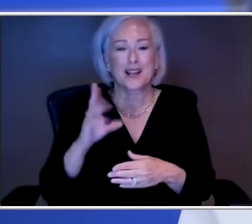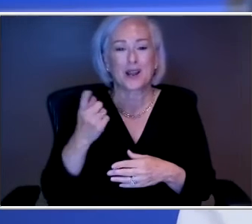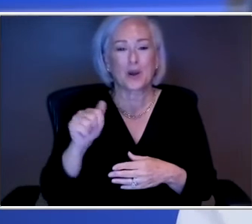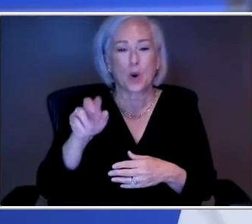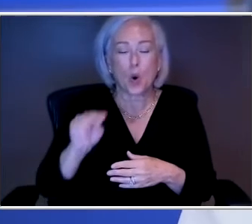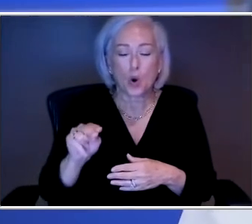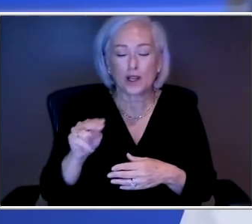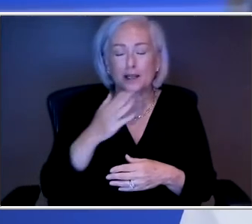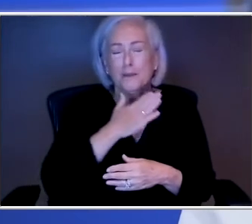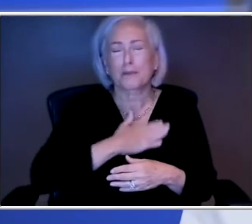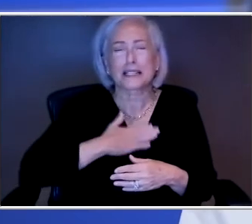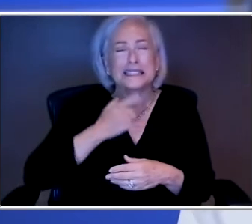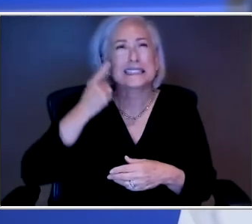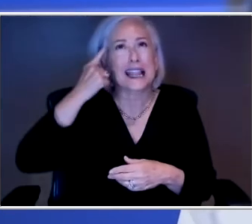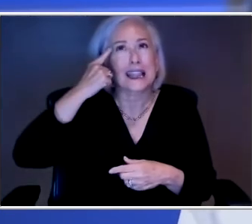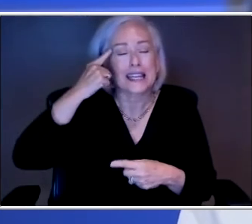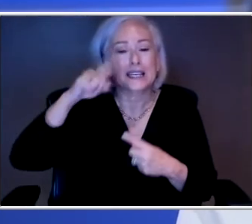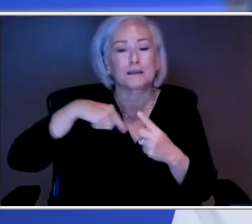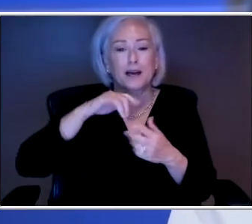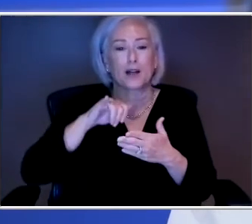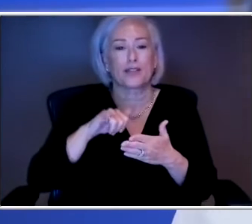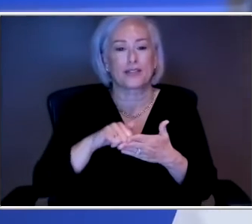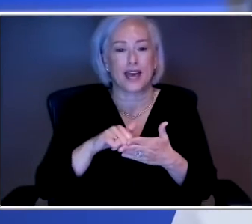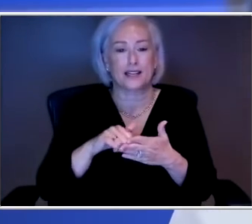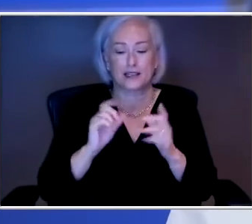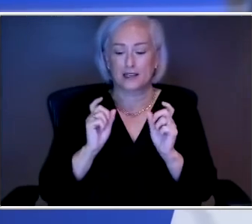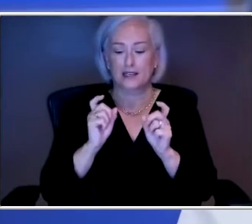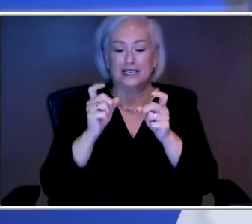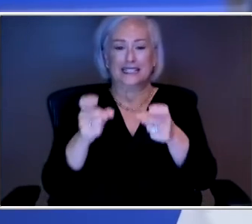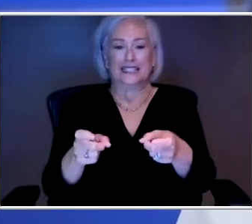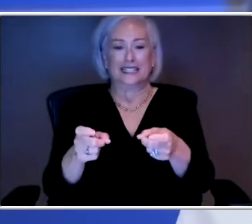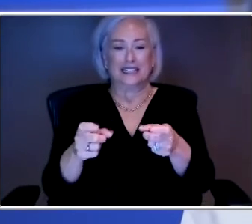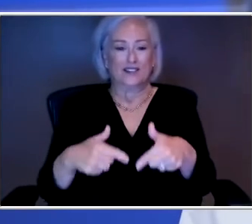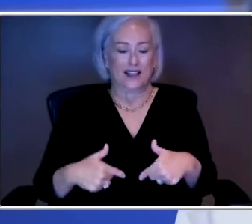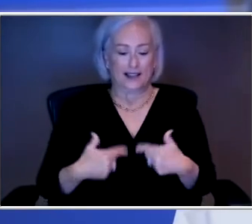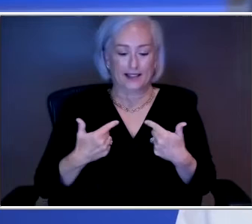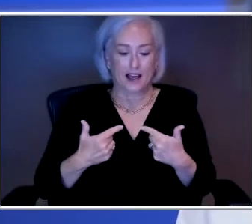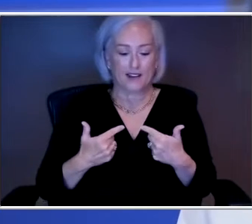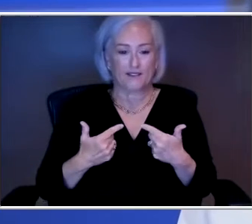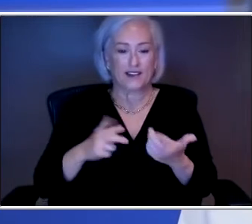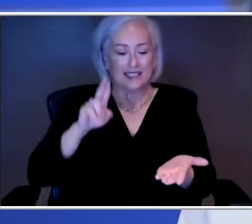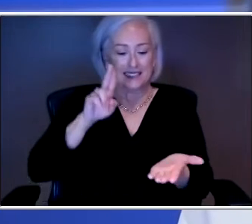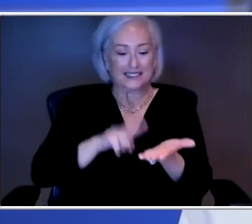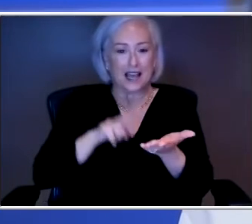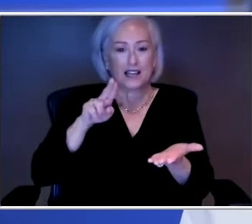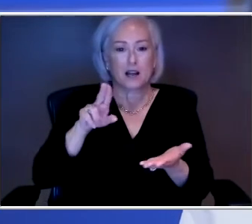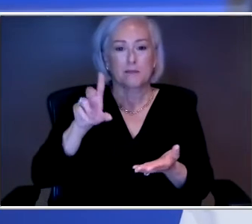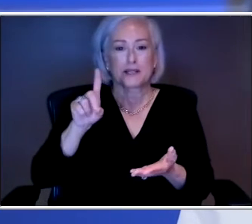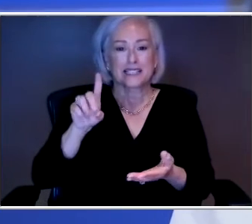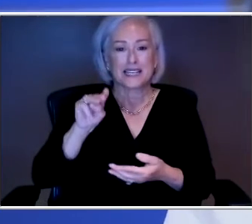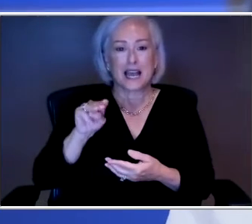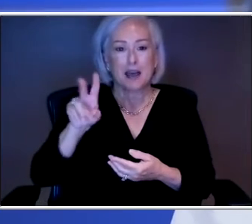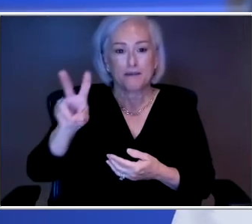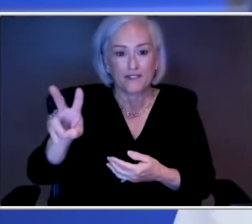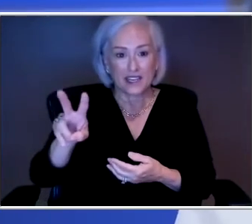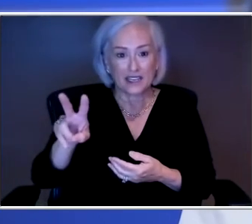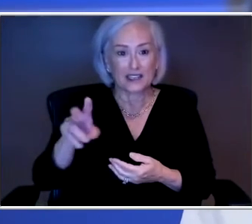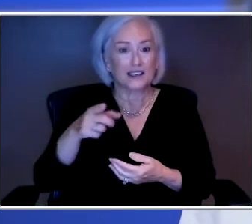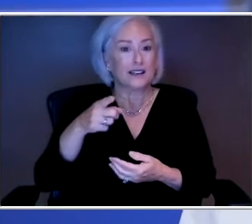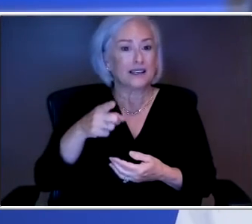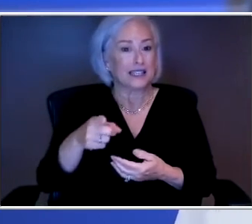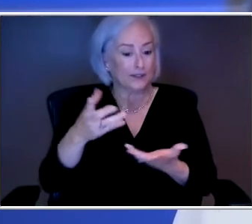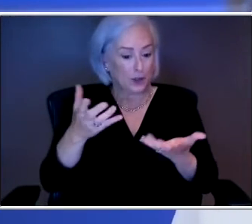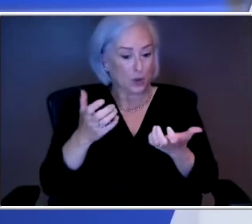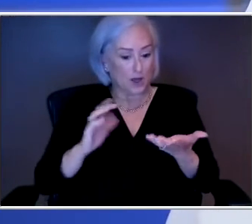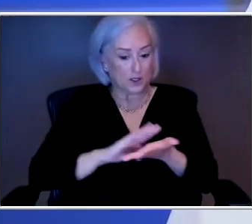about it. Go donatelife.org, go to your DMV, sign up to be a donor. And if you have questions about being a living donor, it doesn't